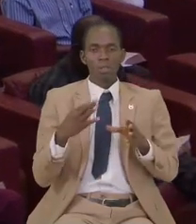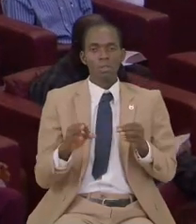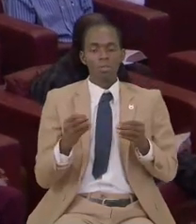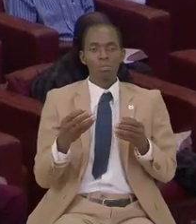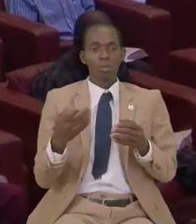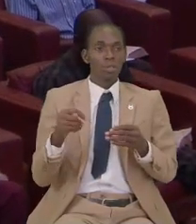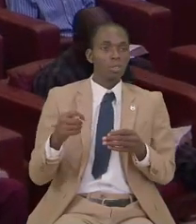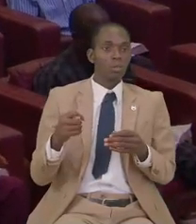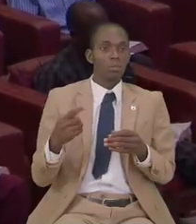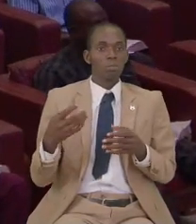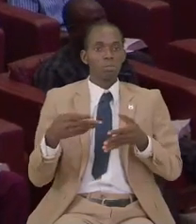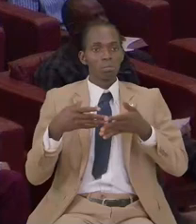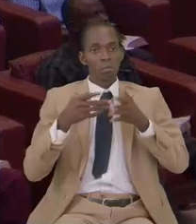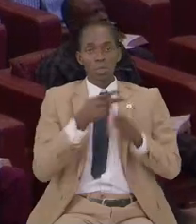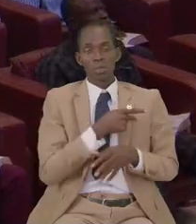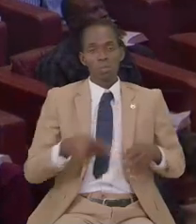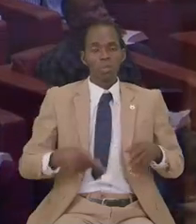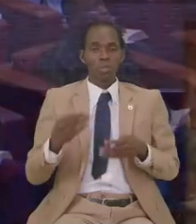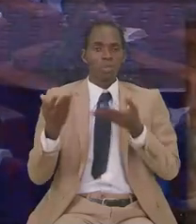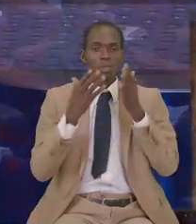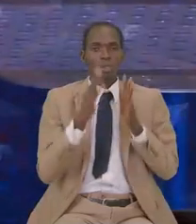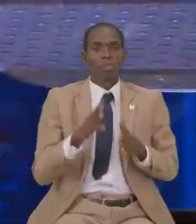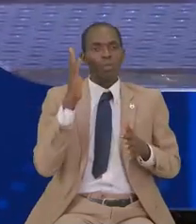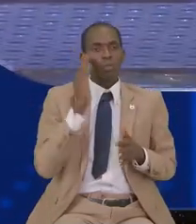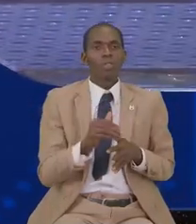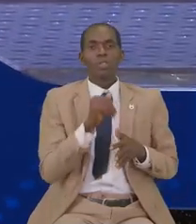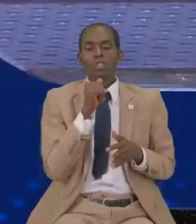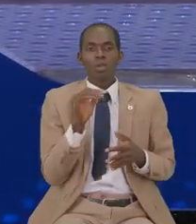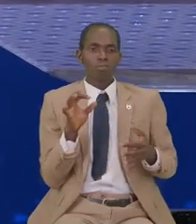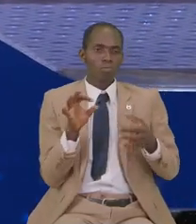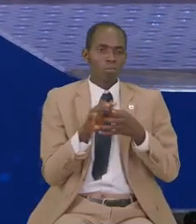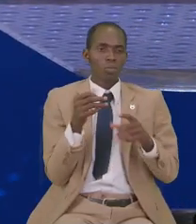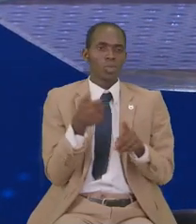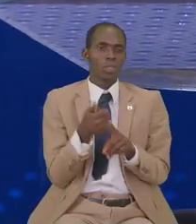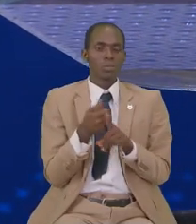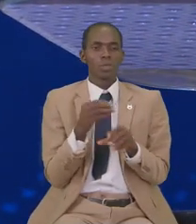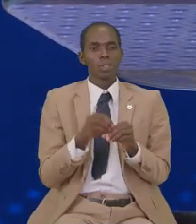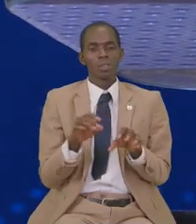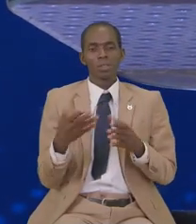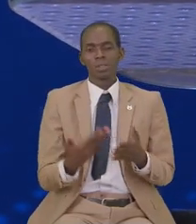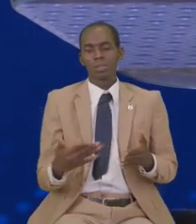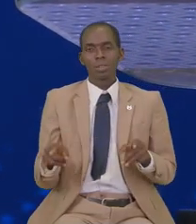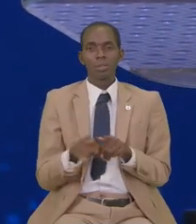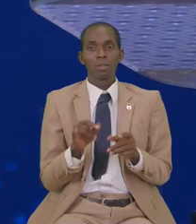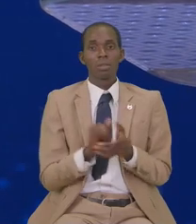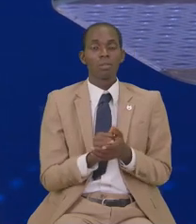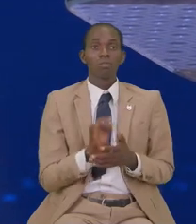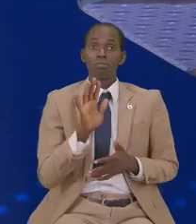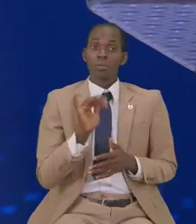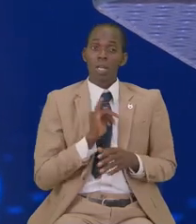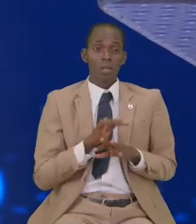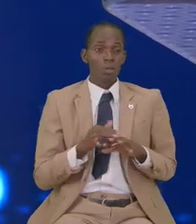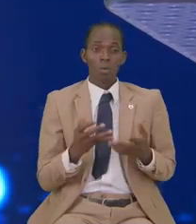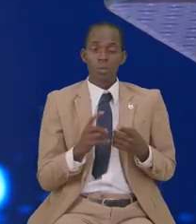would not defile himself. He requested. You know, some people say, okay, I don't want to do